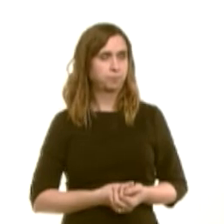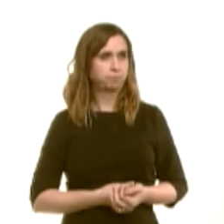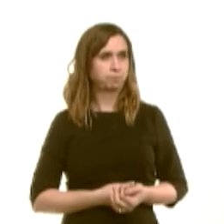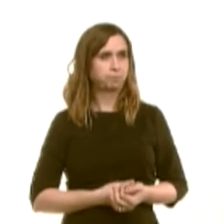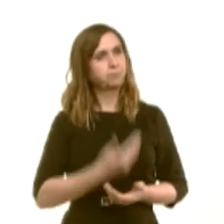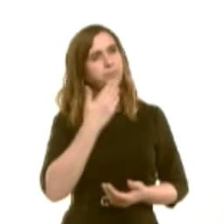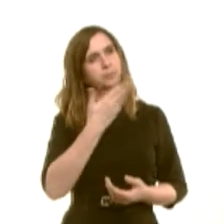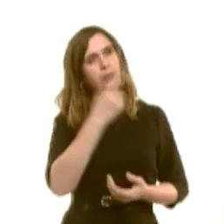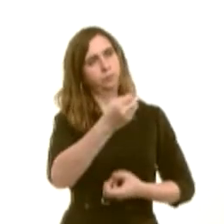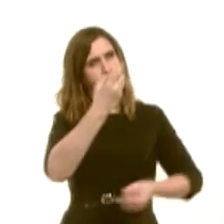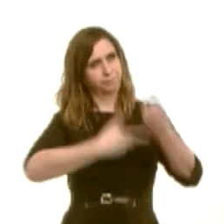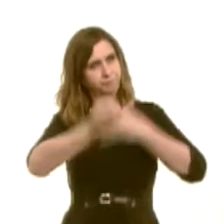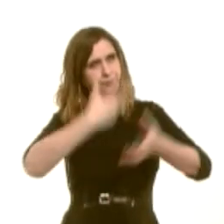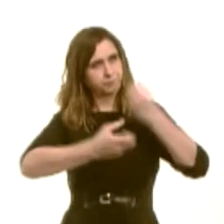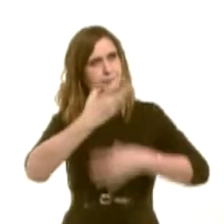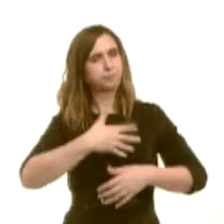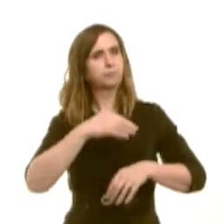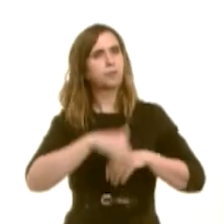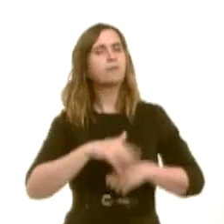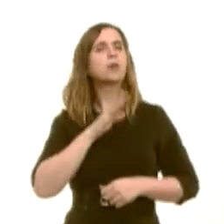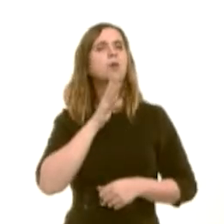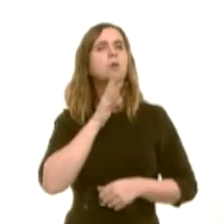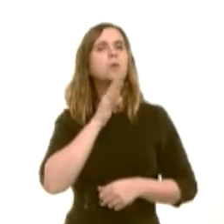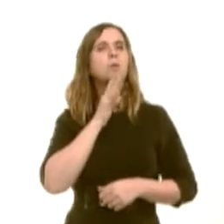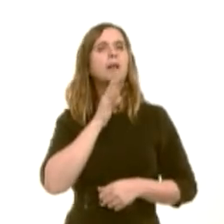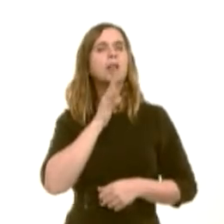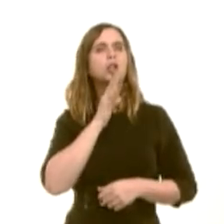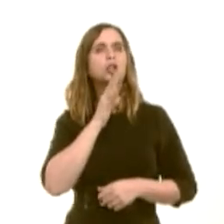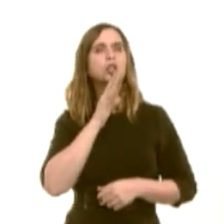Minister make a statement on Welsh for adult centres?